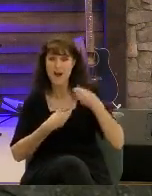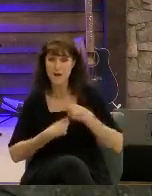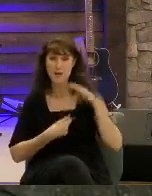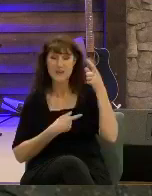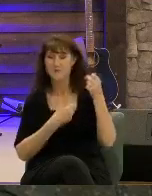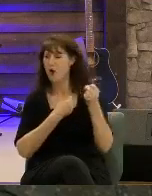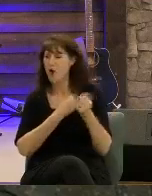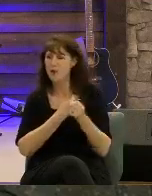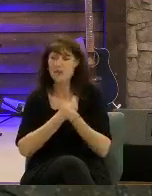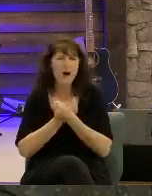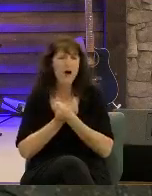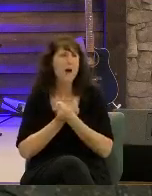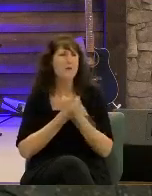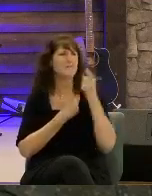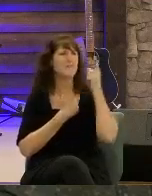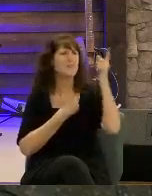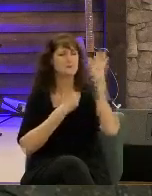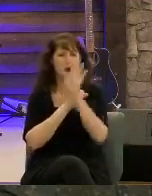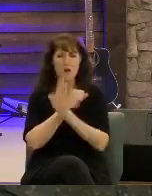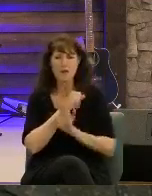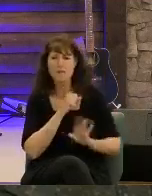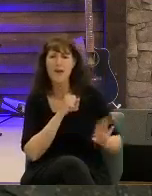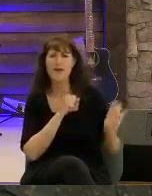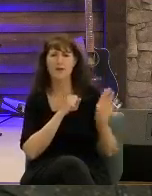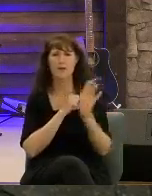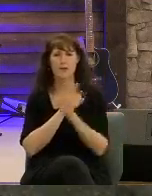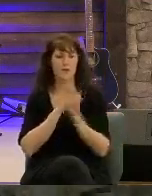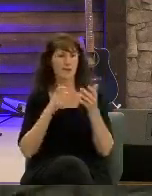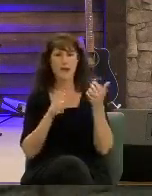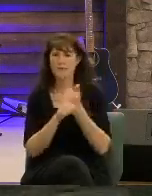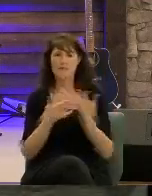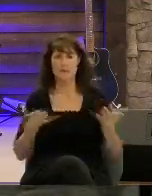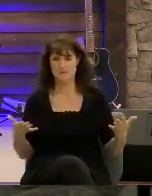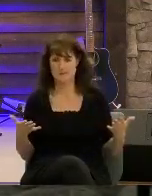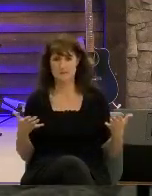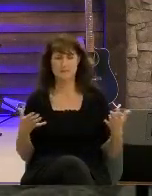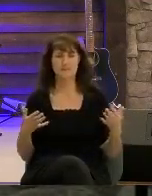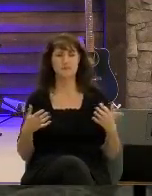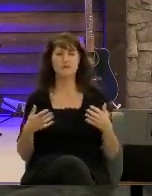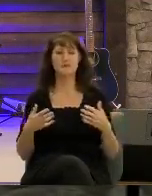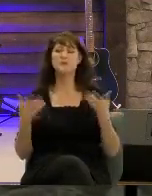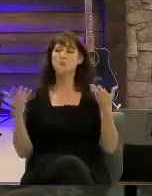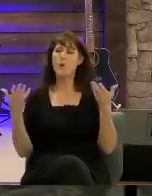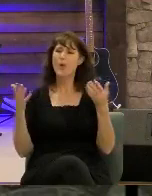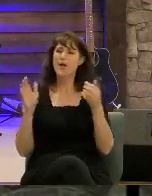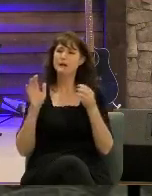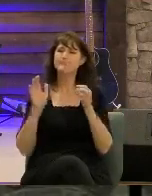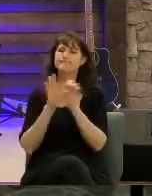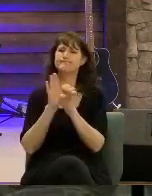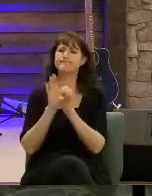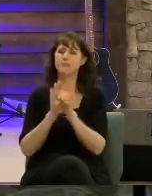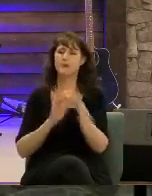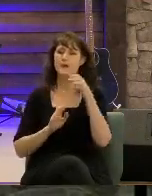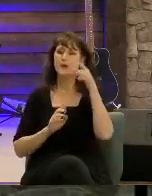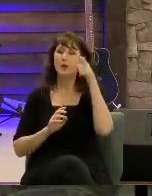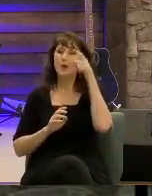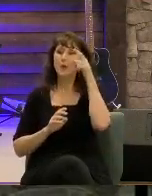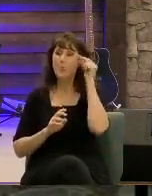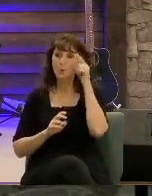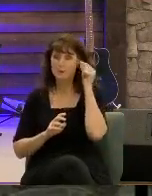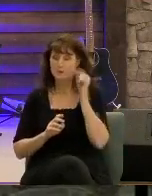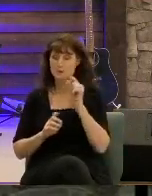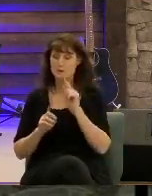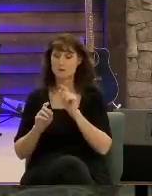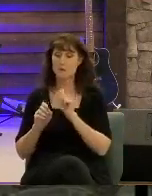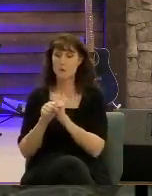love. He's everything to us. See, when Moses went up on the mount, right? Moses